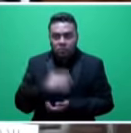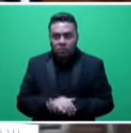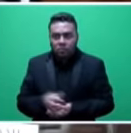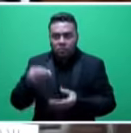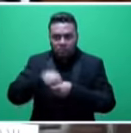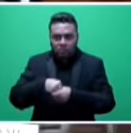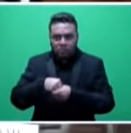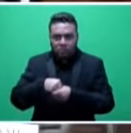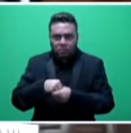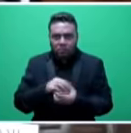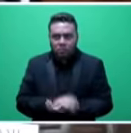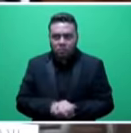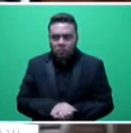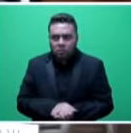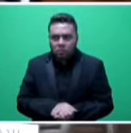under-expenditure.